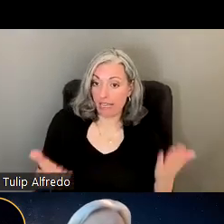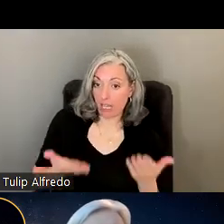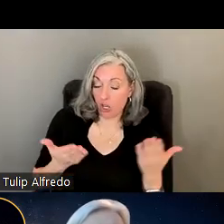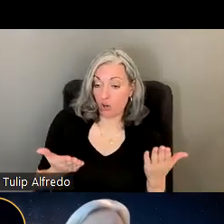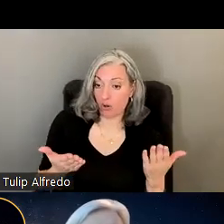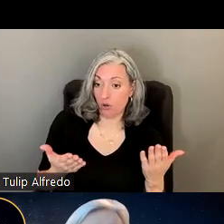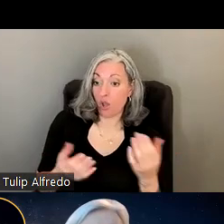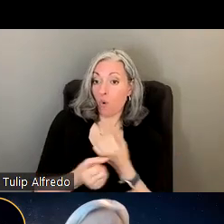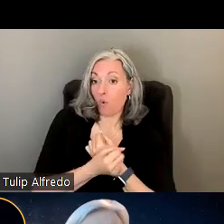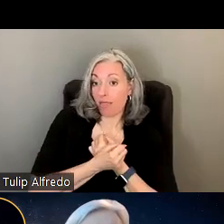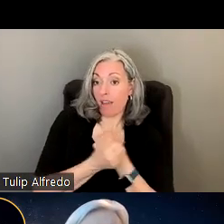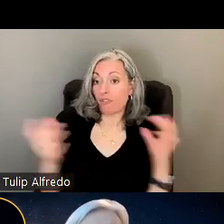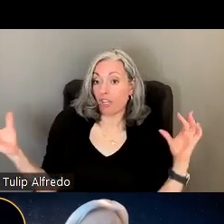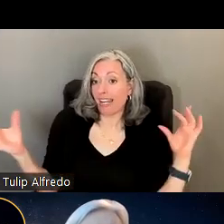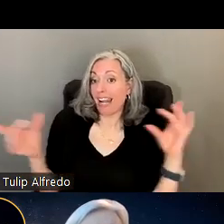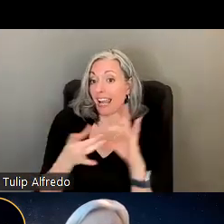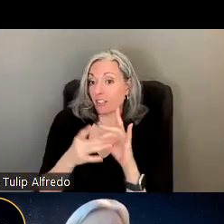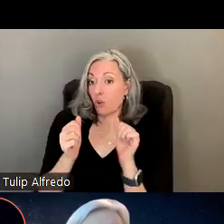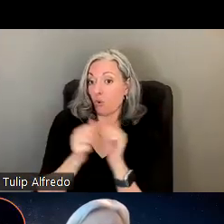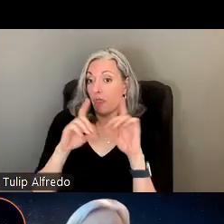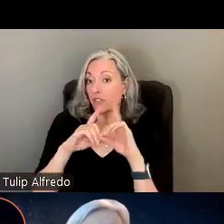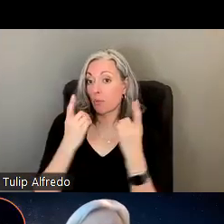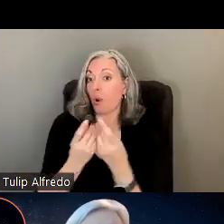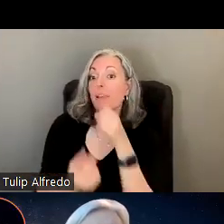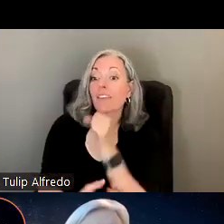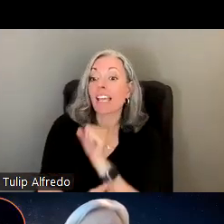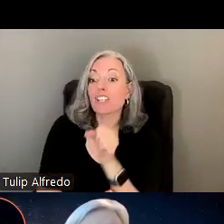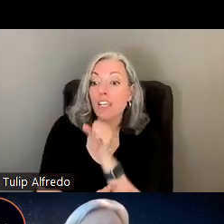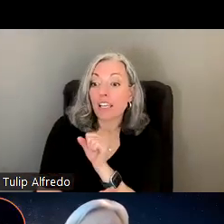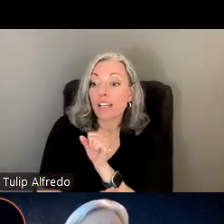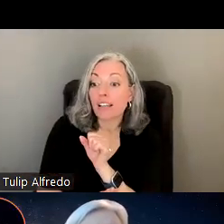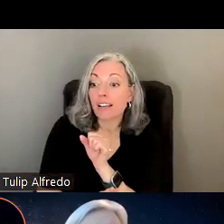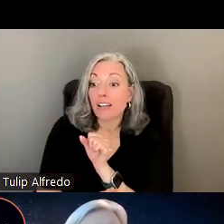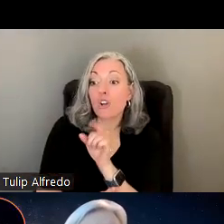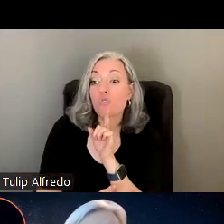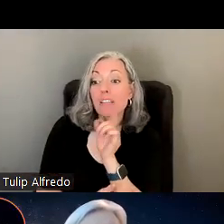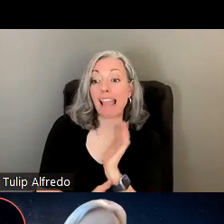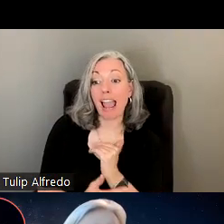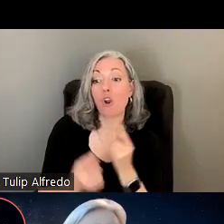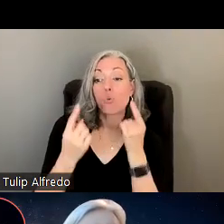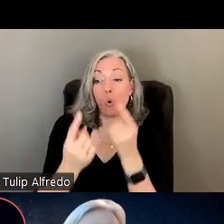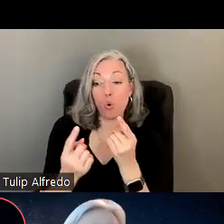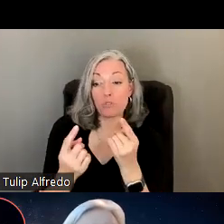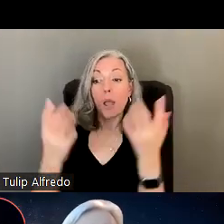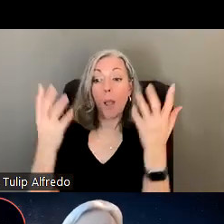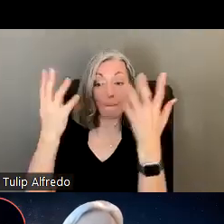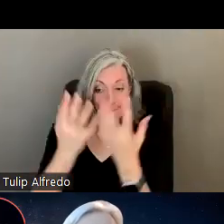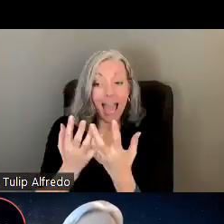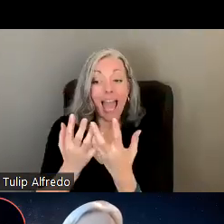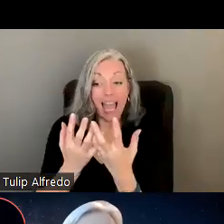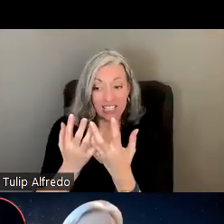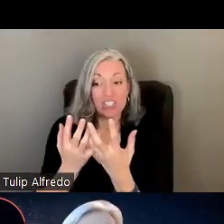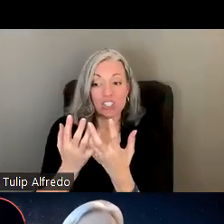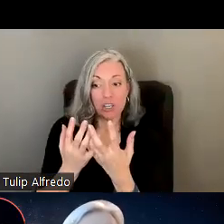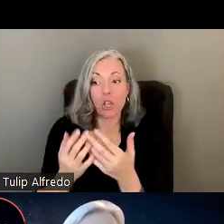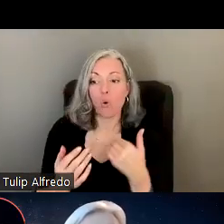would love to connect with the Department of Aging, because kind of our objectives and goals do align. We